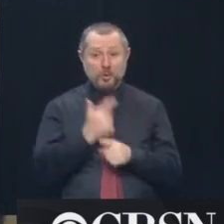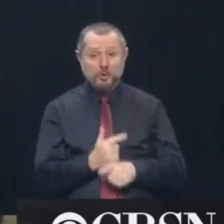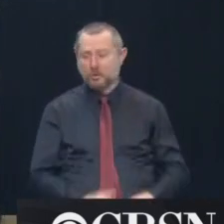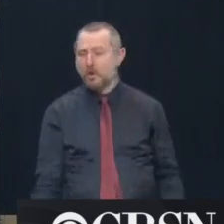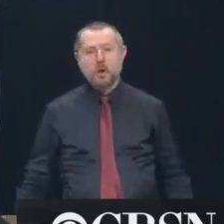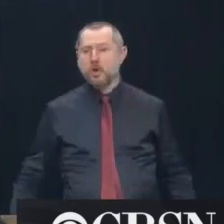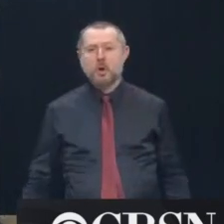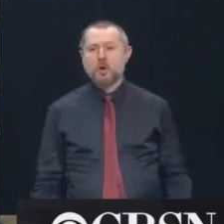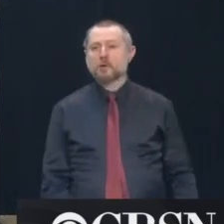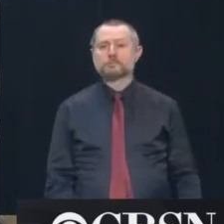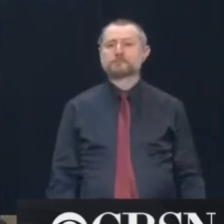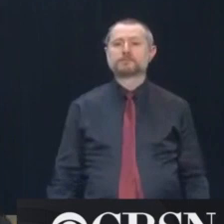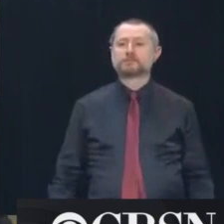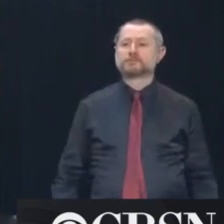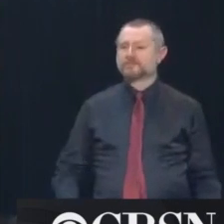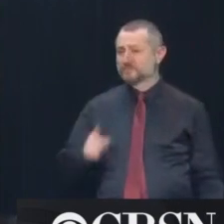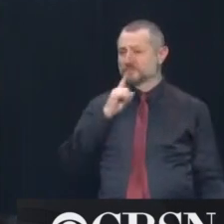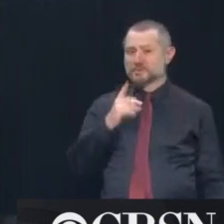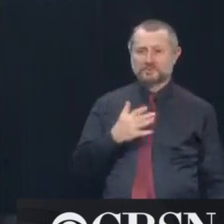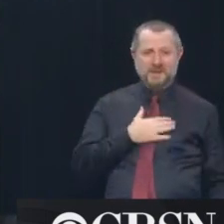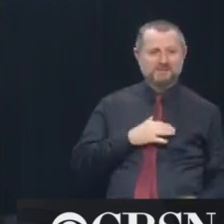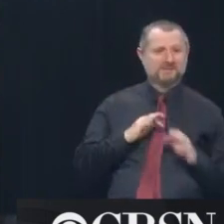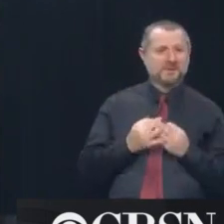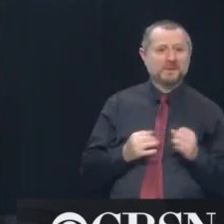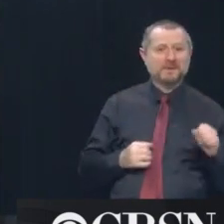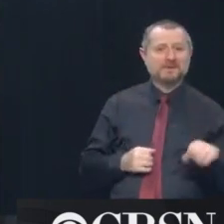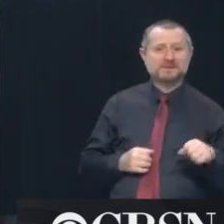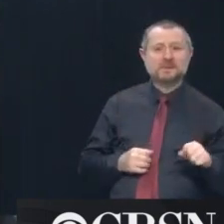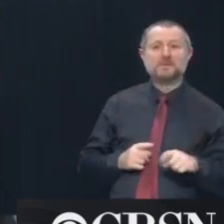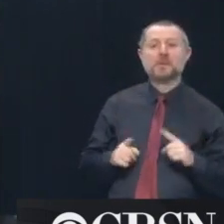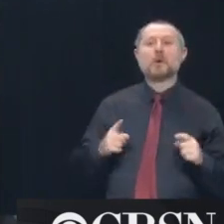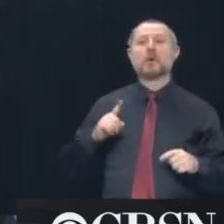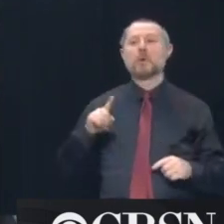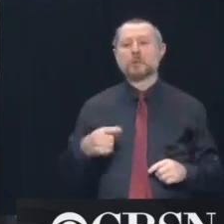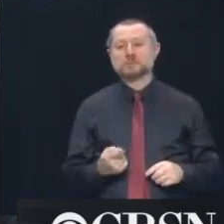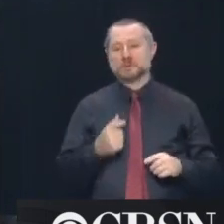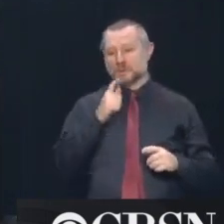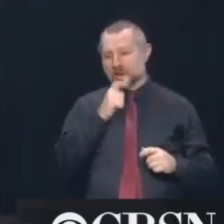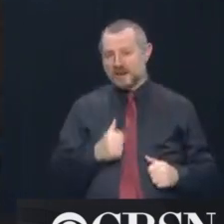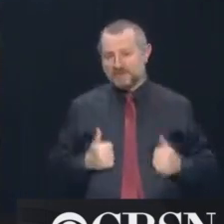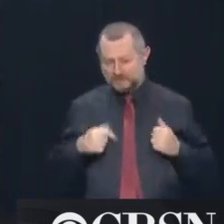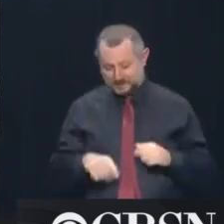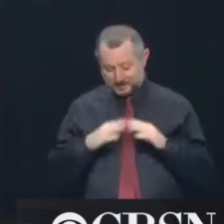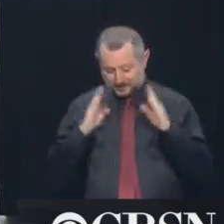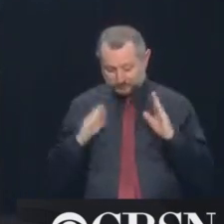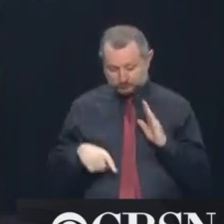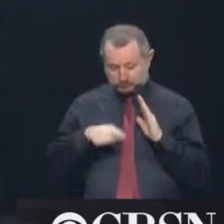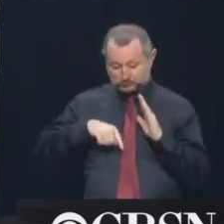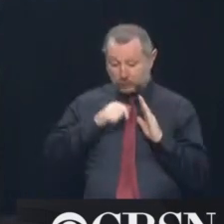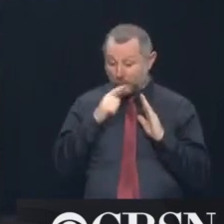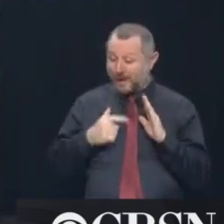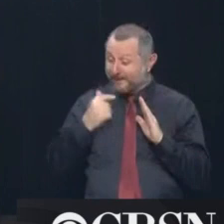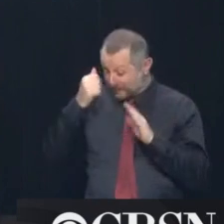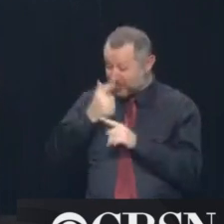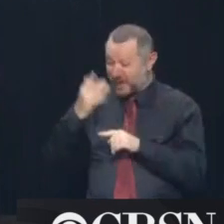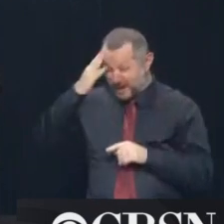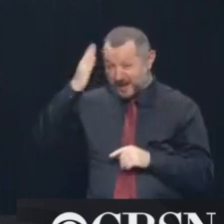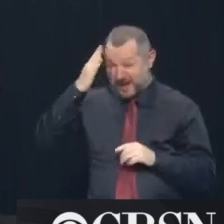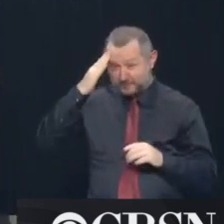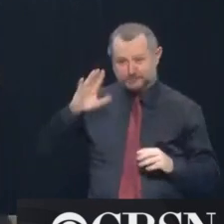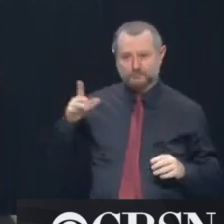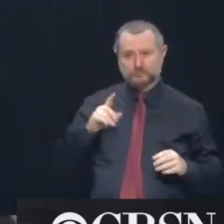who's part of your family. No one but your current pod